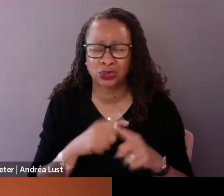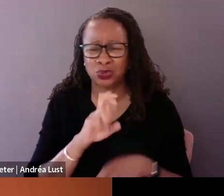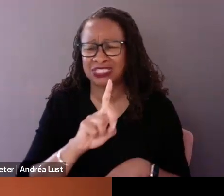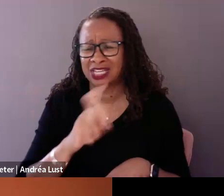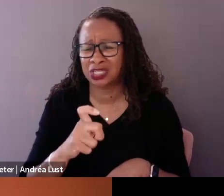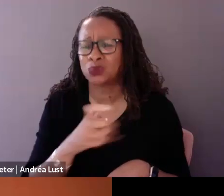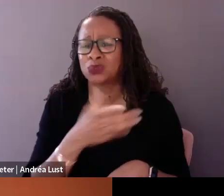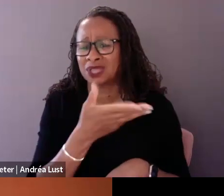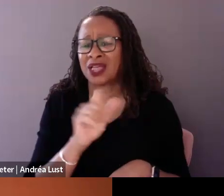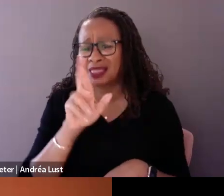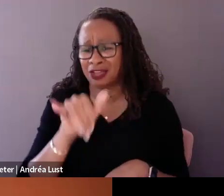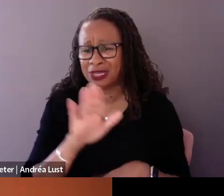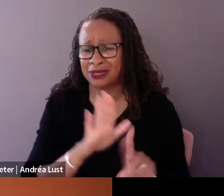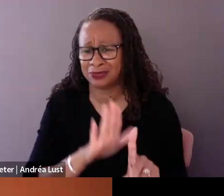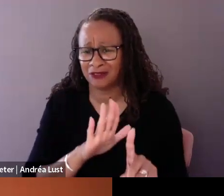Larry.